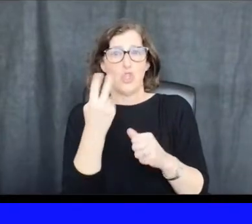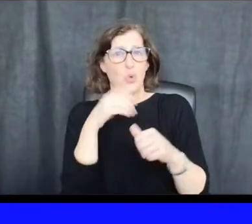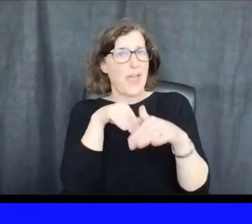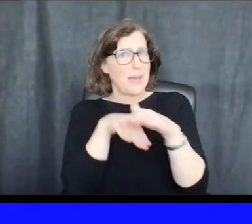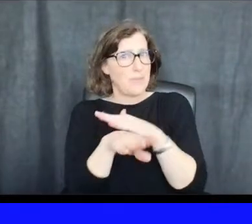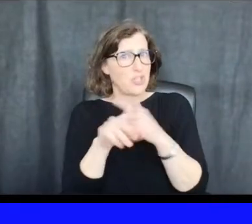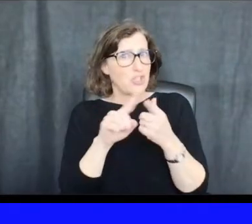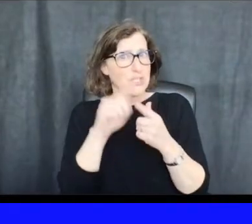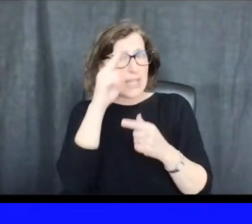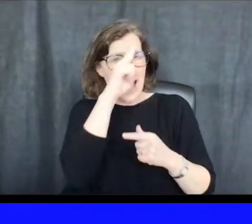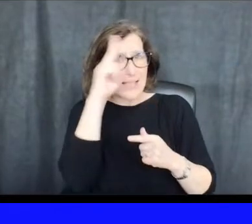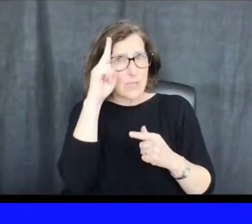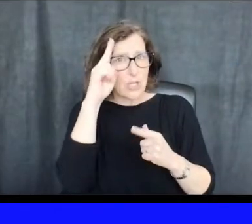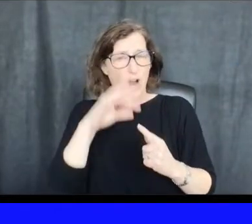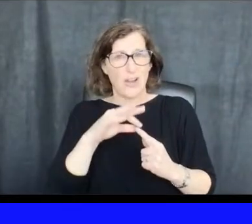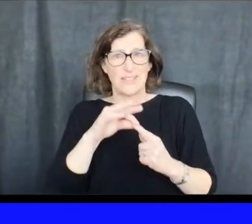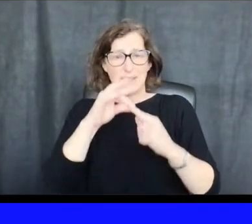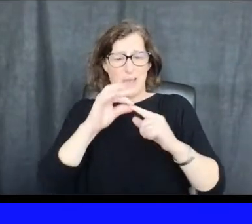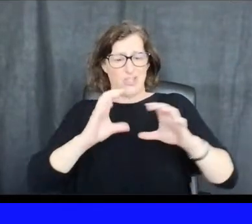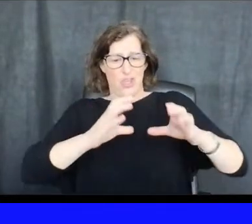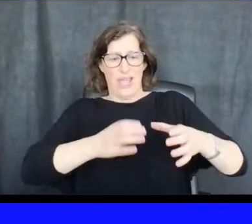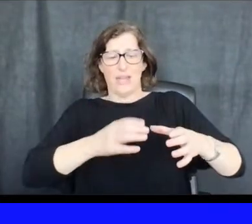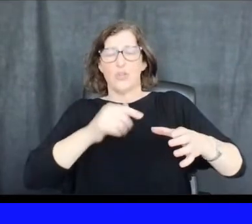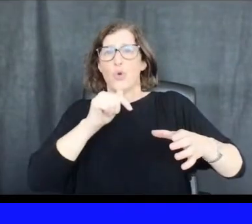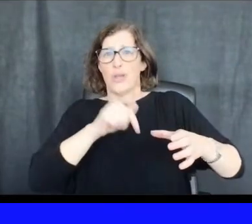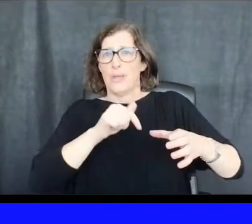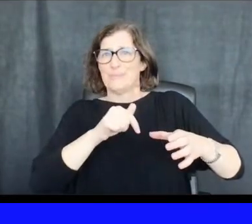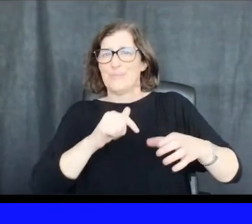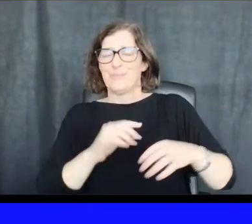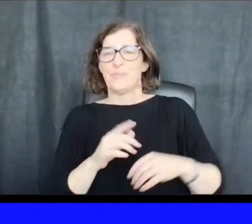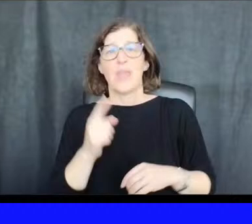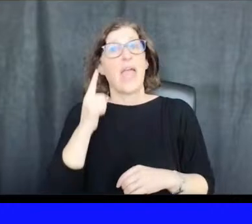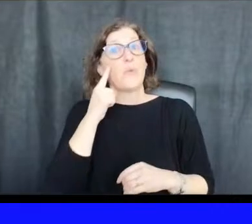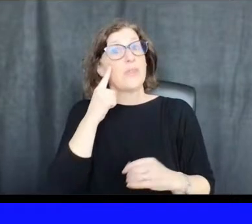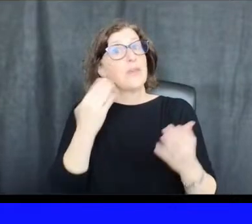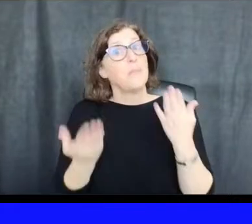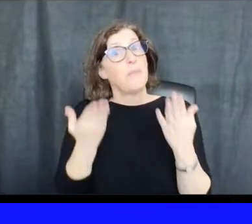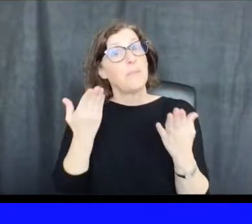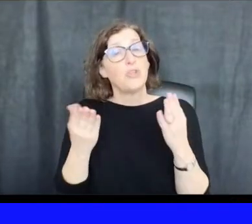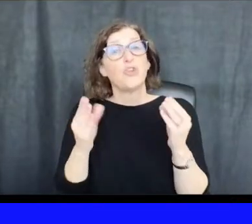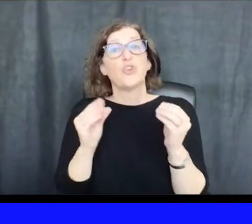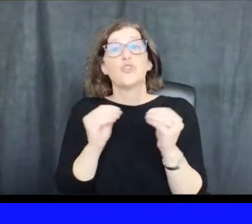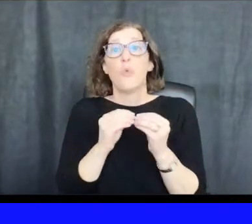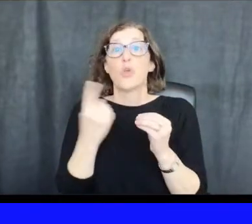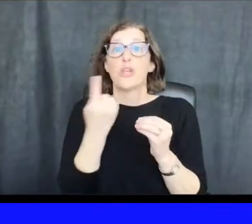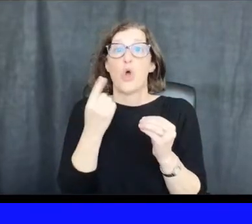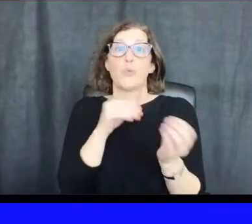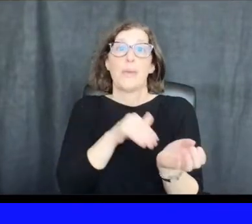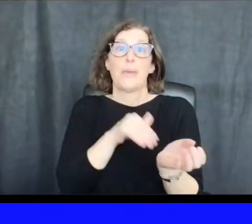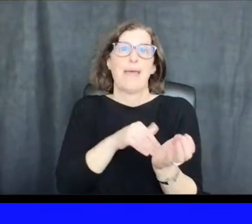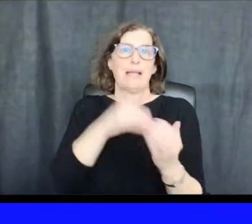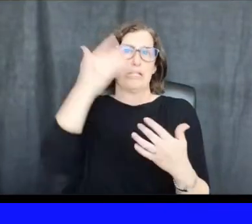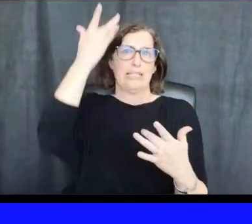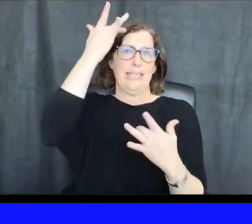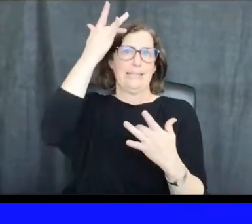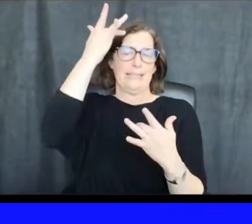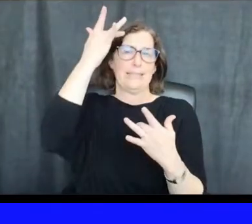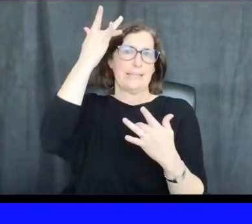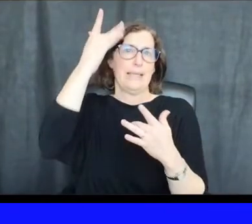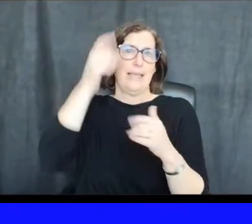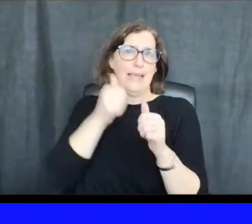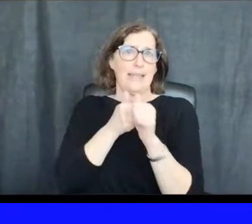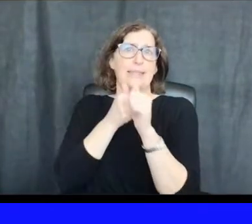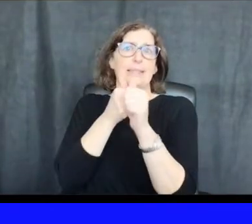what can we do about it? Next slide. So this is a model that we've presented